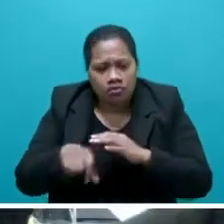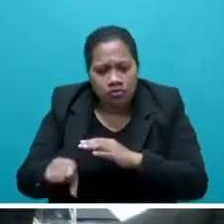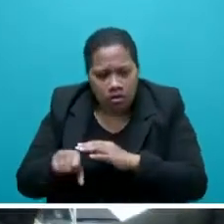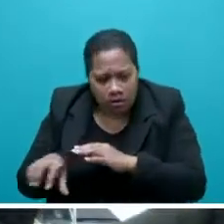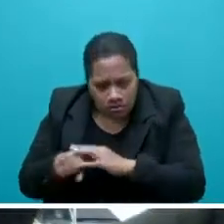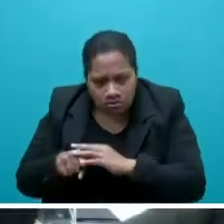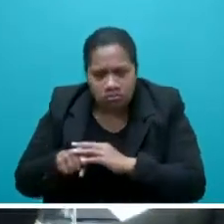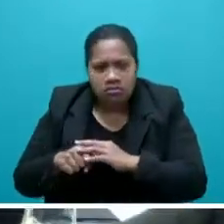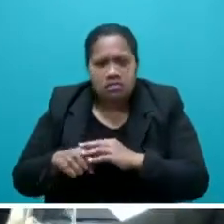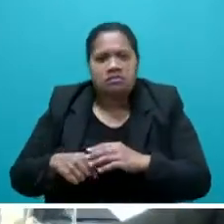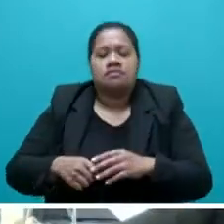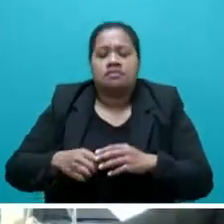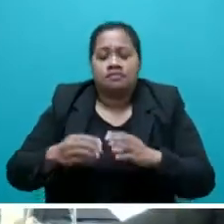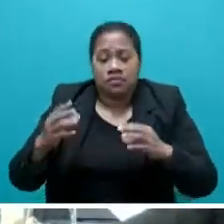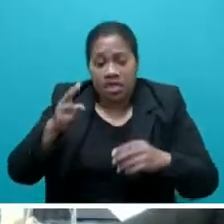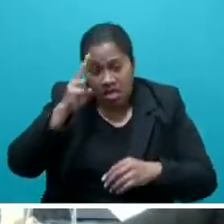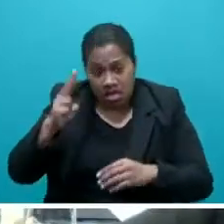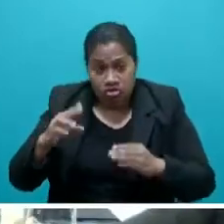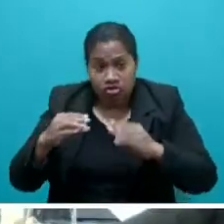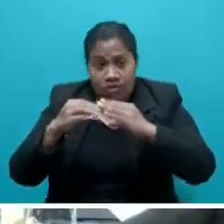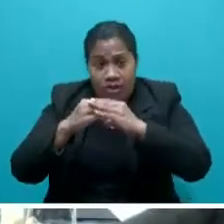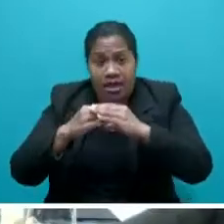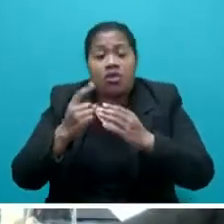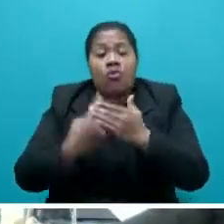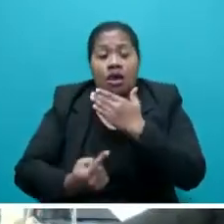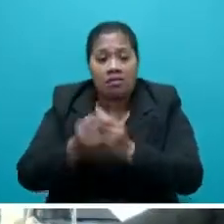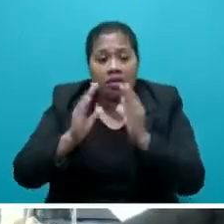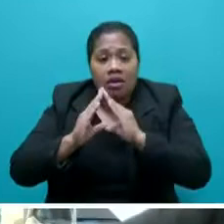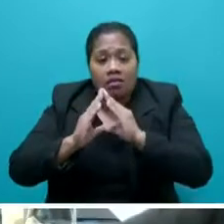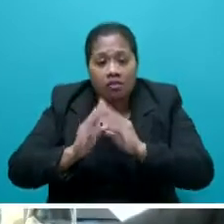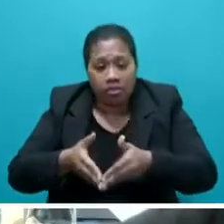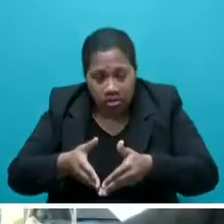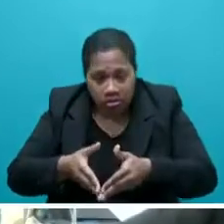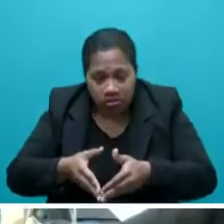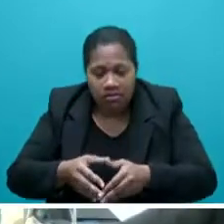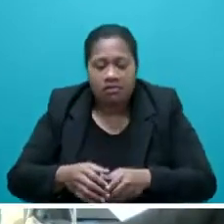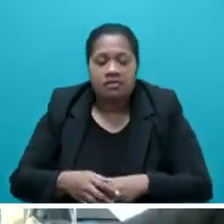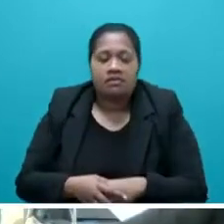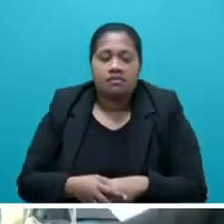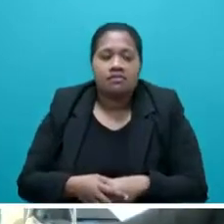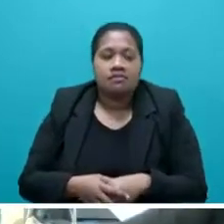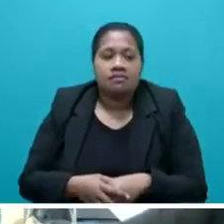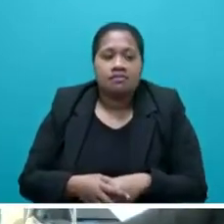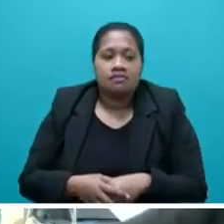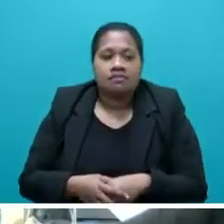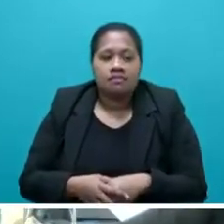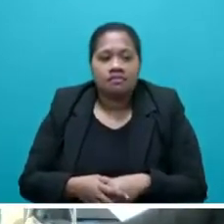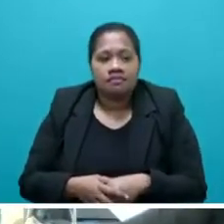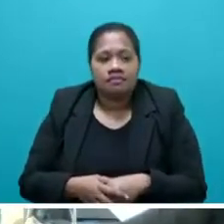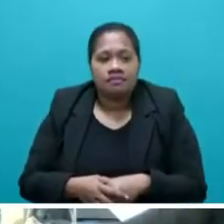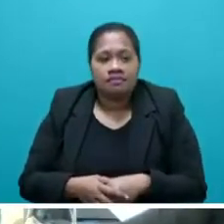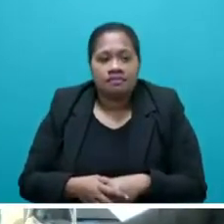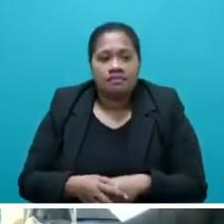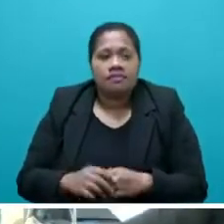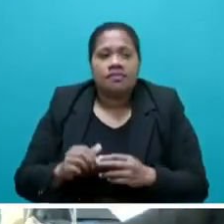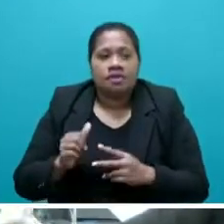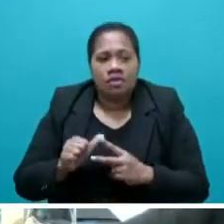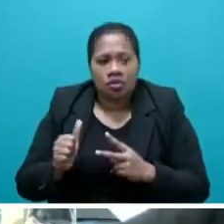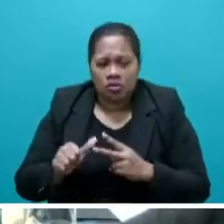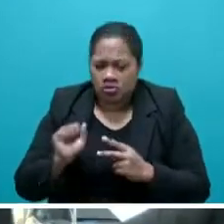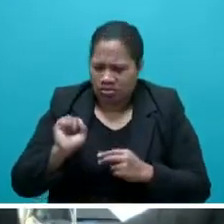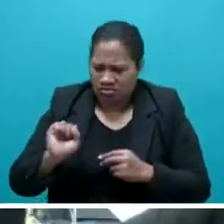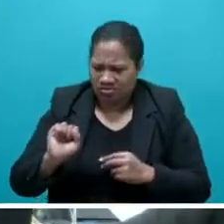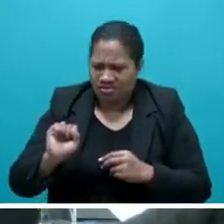the unbecoming behavior of him when he was Prime Minister in more ways than one, and of course, Mr. Speaker, sir, his subsequent actions